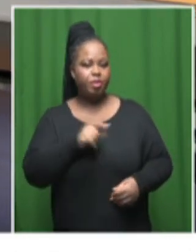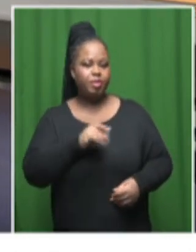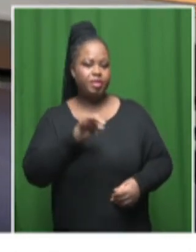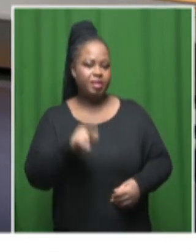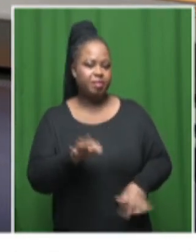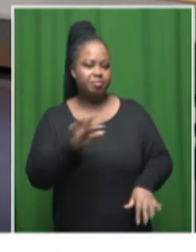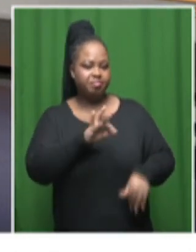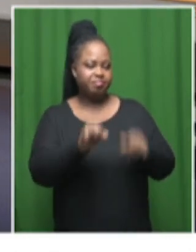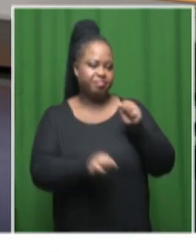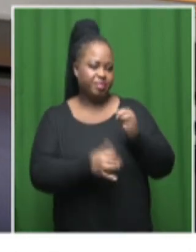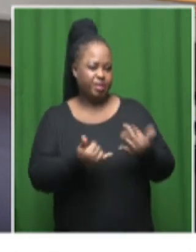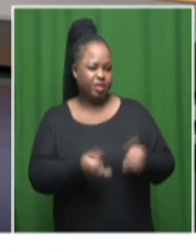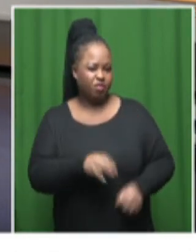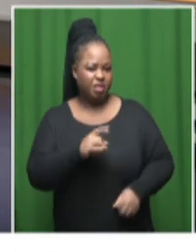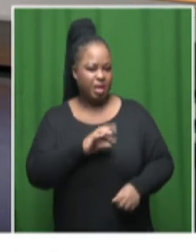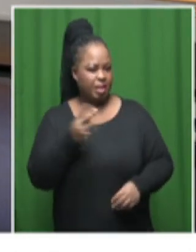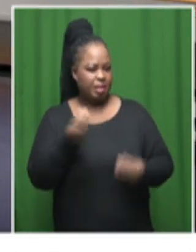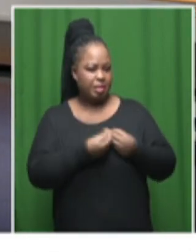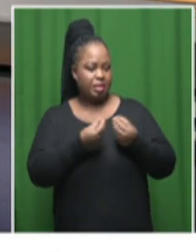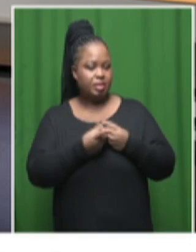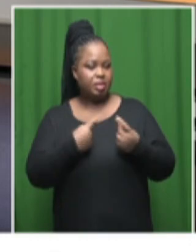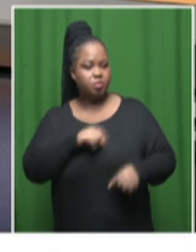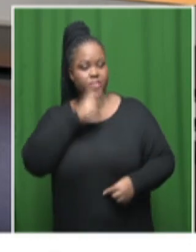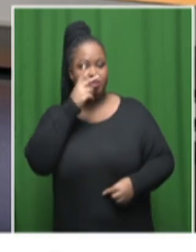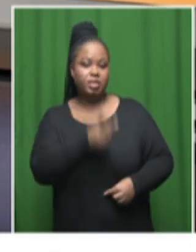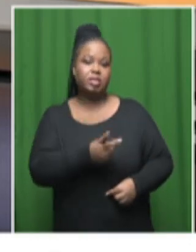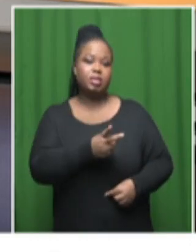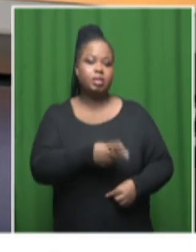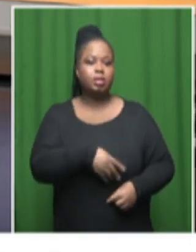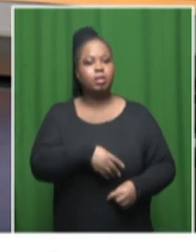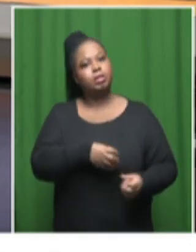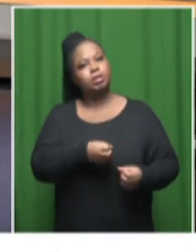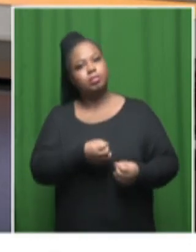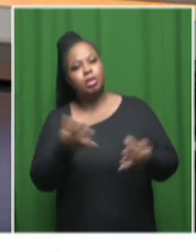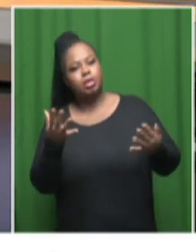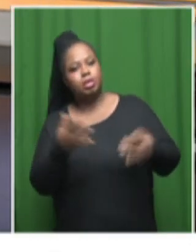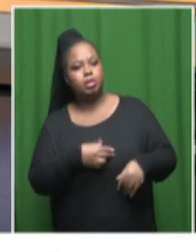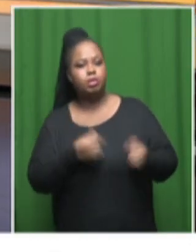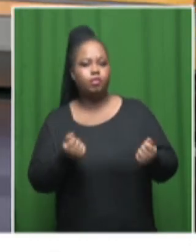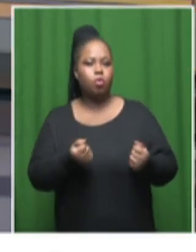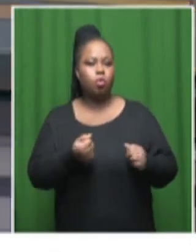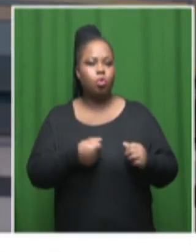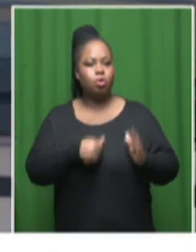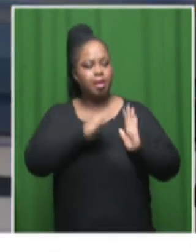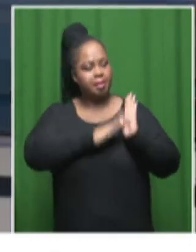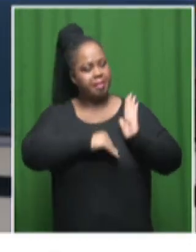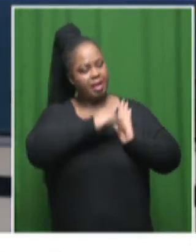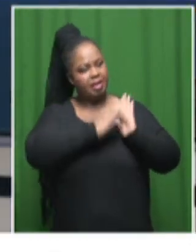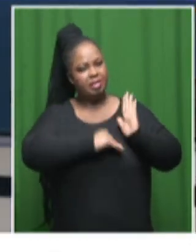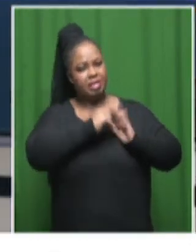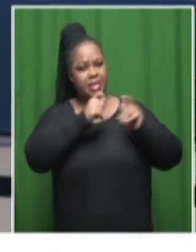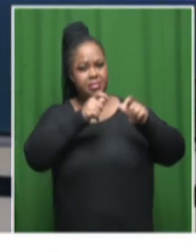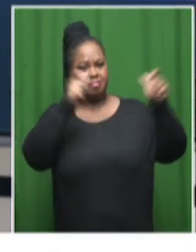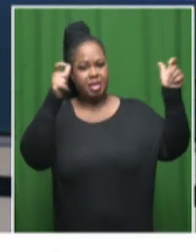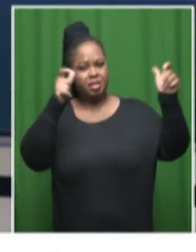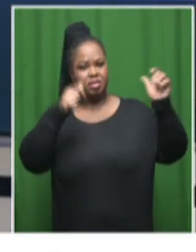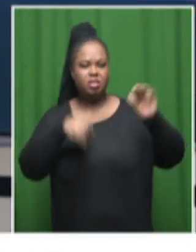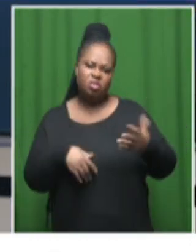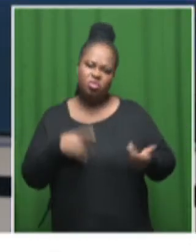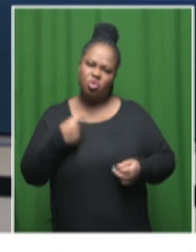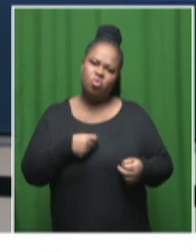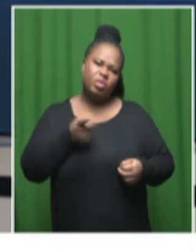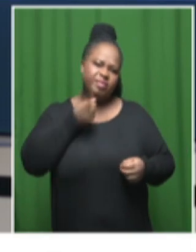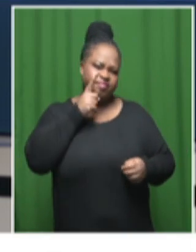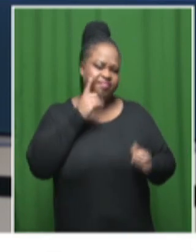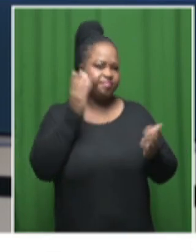with you, just in terms of some of the things we've been seeing murals being unveiled in different places building up to the World Cup. What is it that we can still